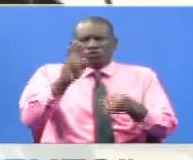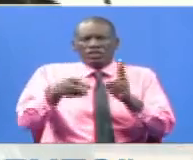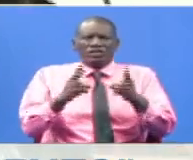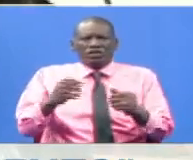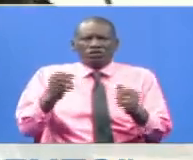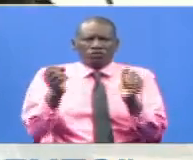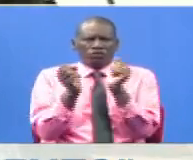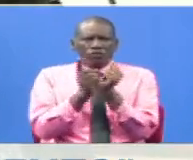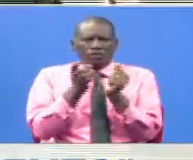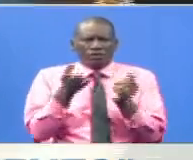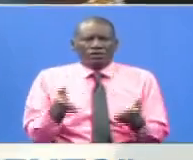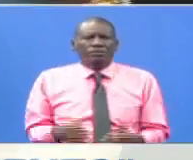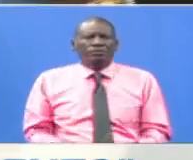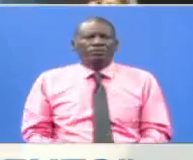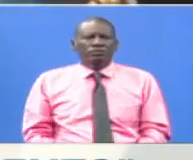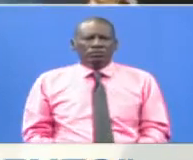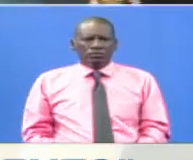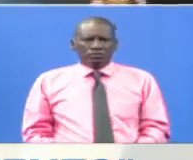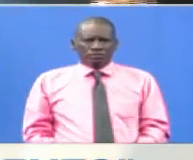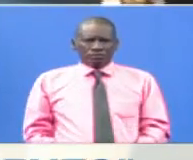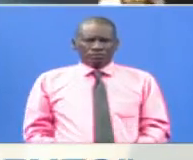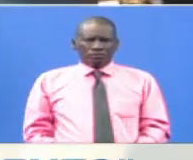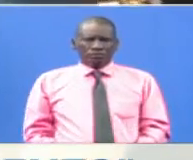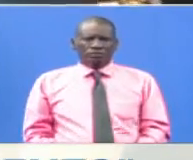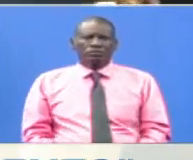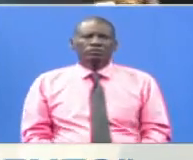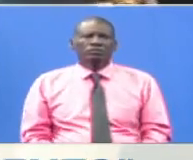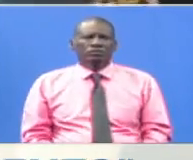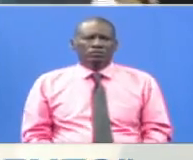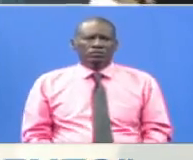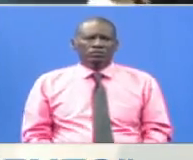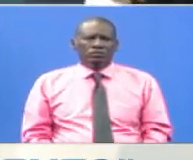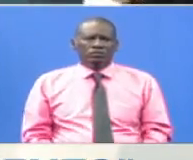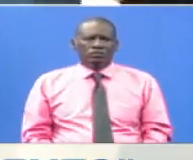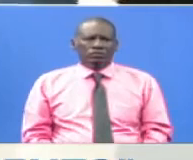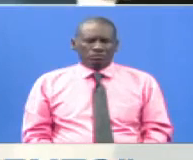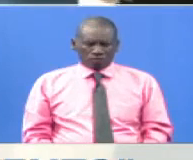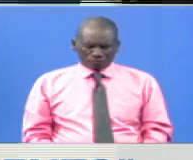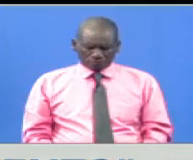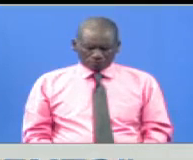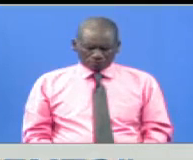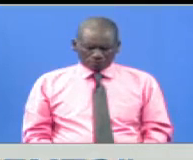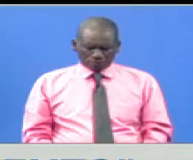Fortunately, I have not seen